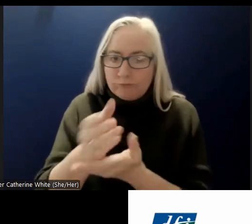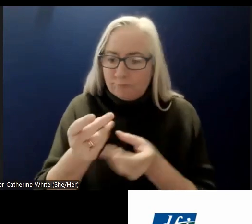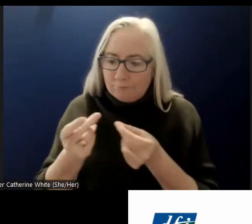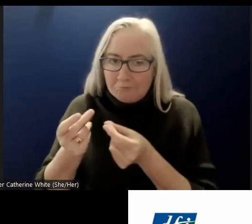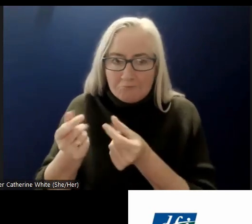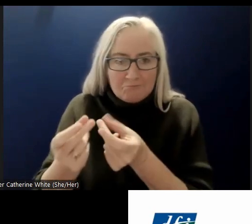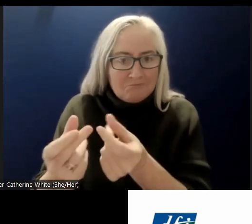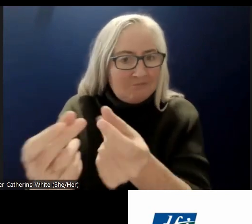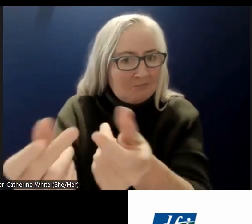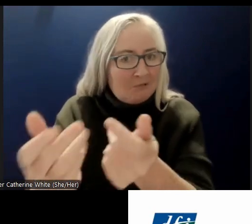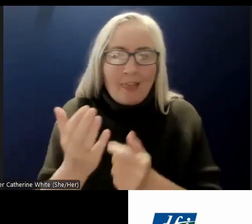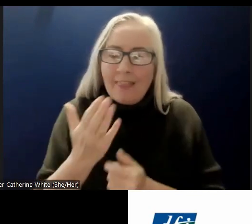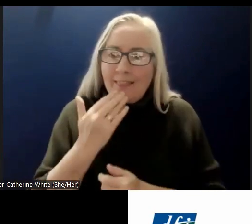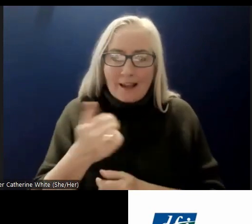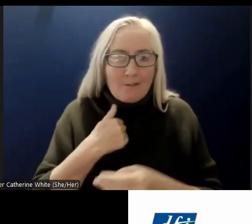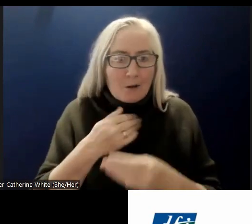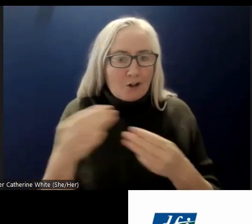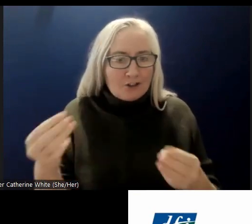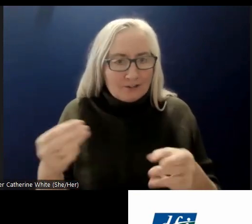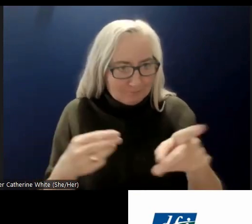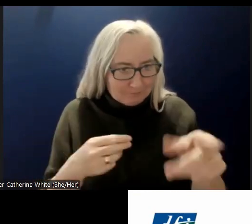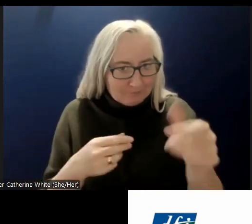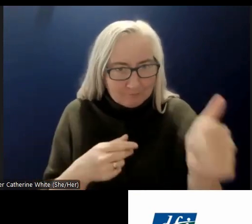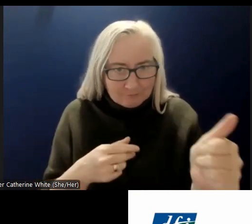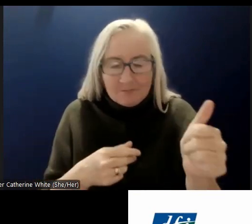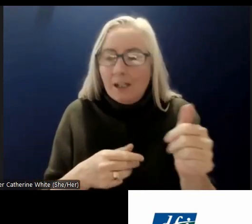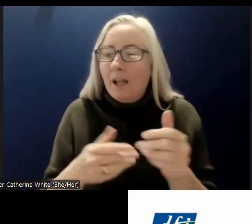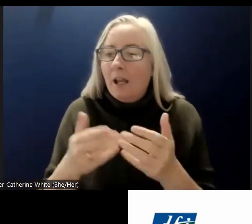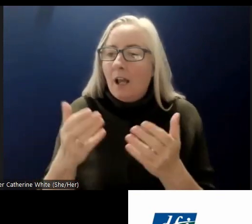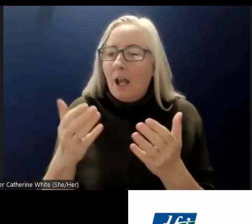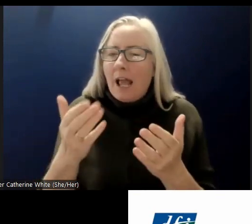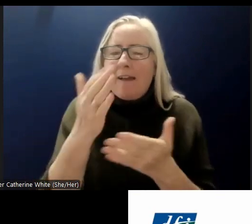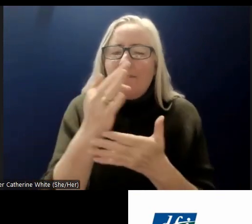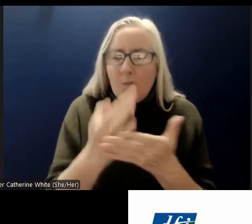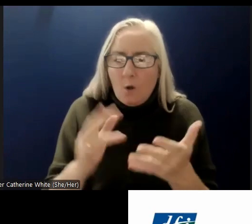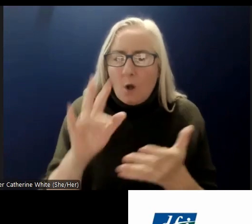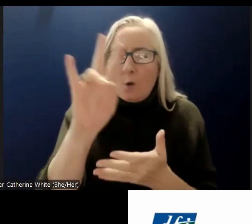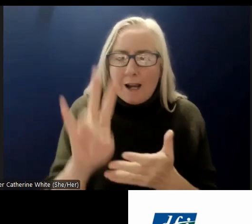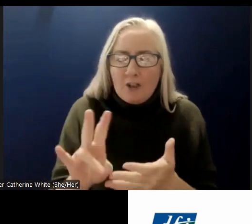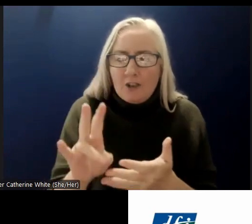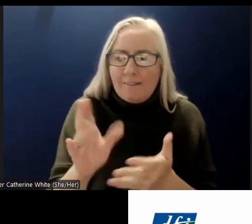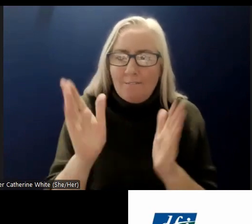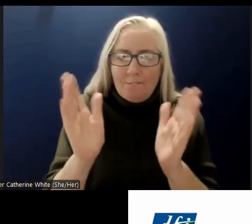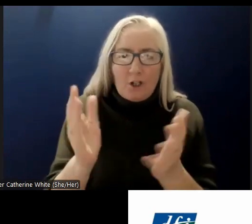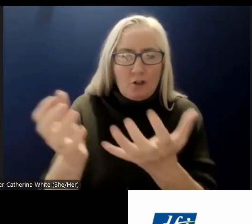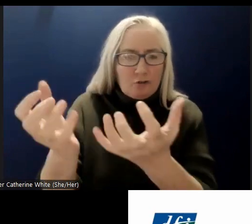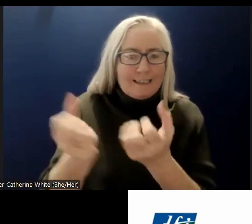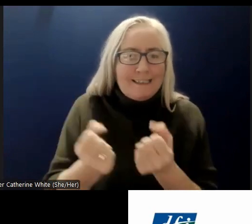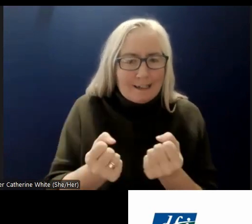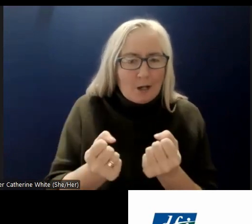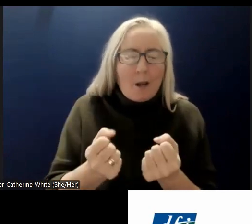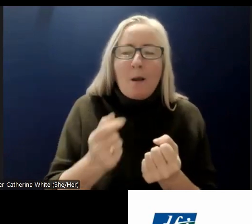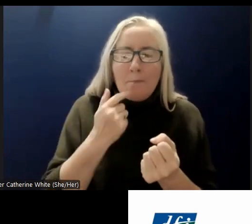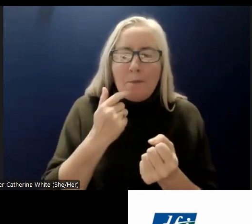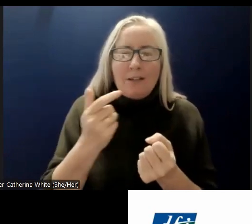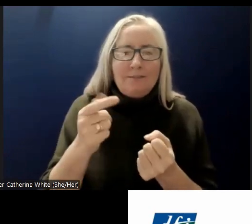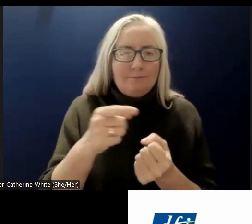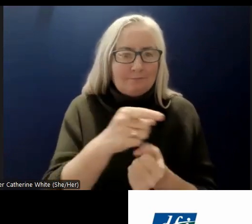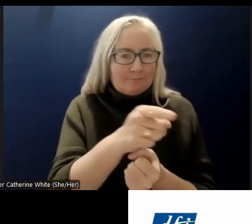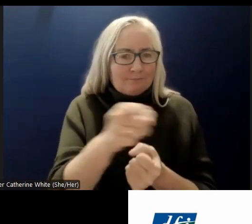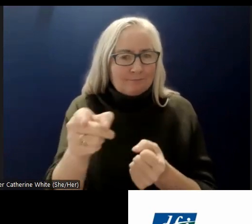thank you so much. I have a few questions that were sent in already, but I'd like to open it out